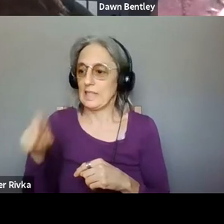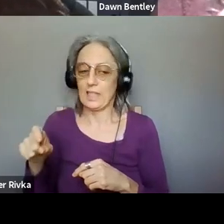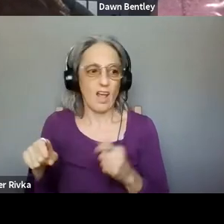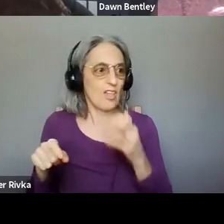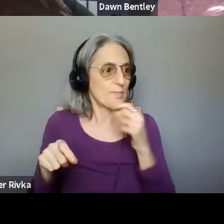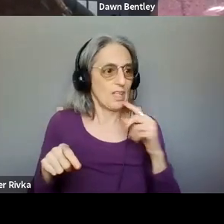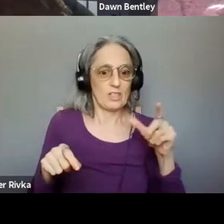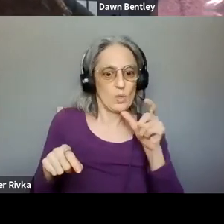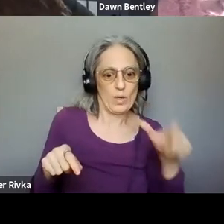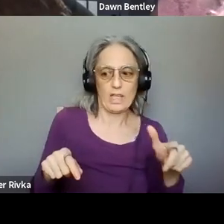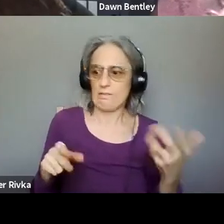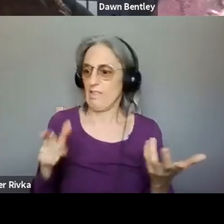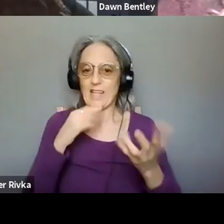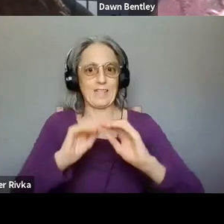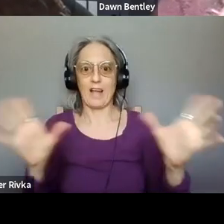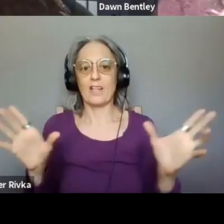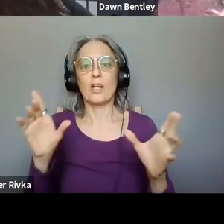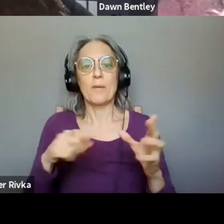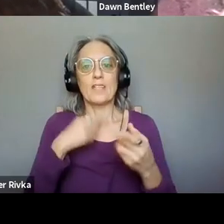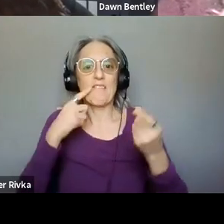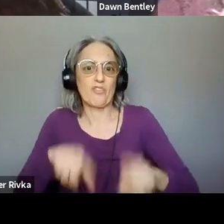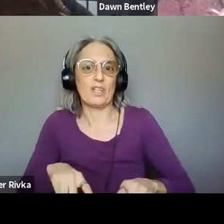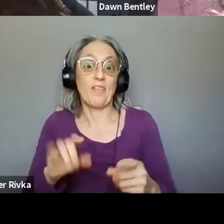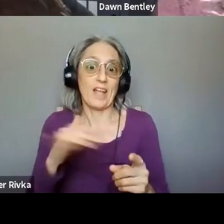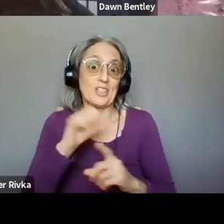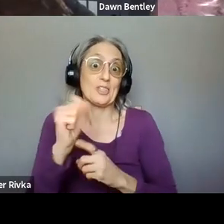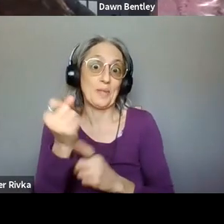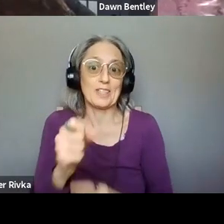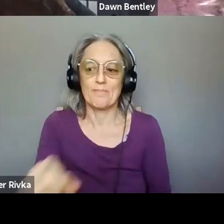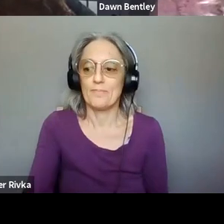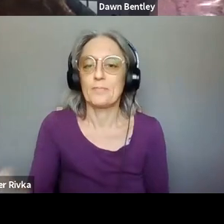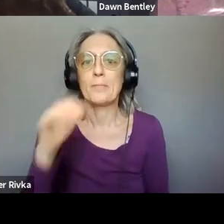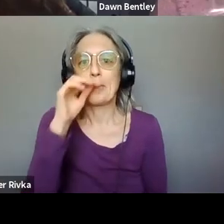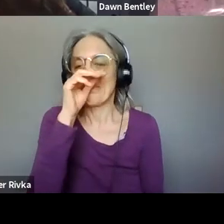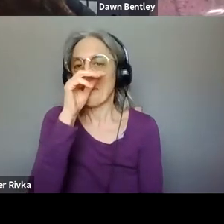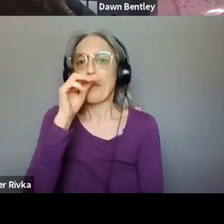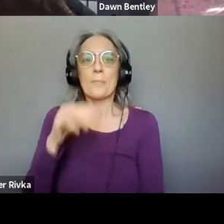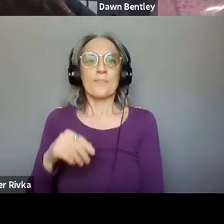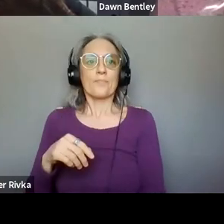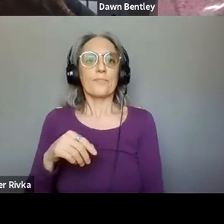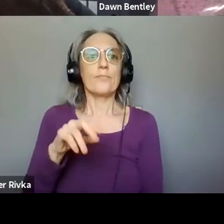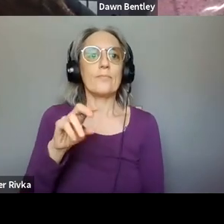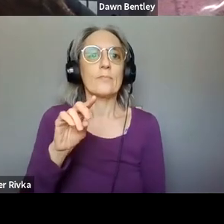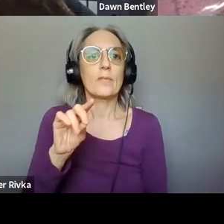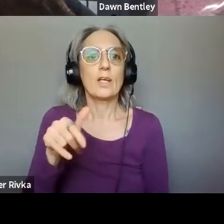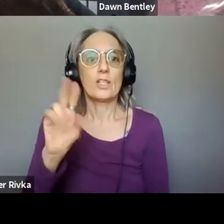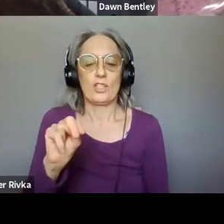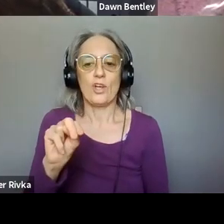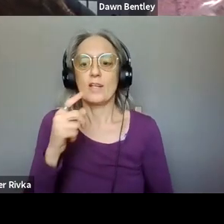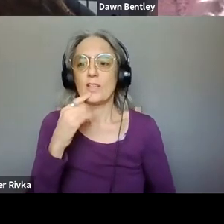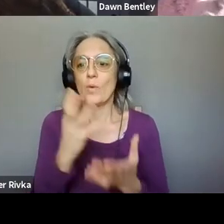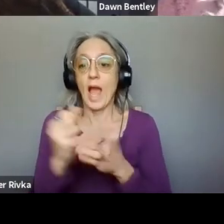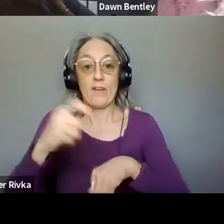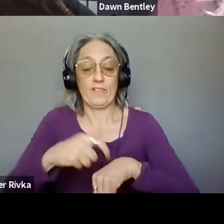not clear and convincing. This is where we are. So we are almost out of time. I just want to squeeze in our two final questions